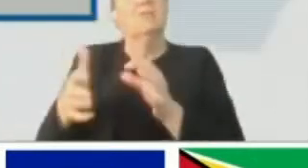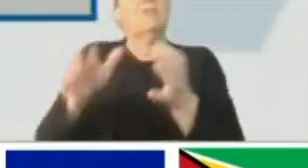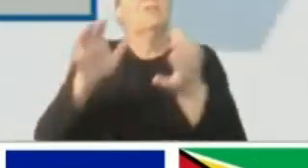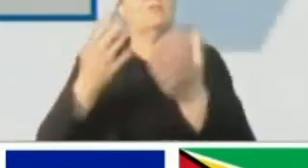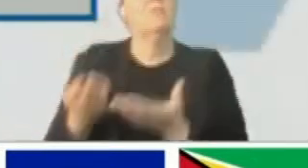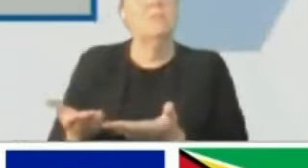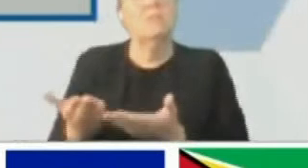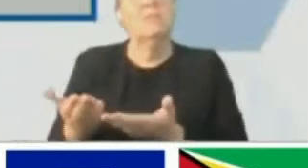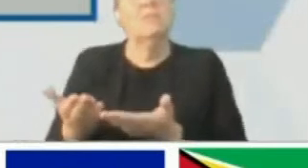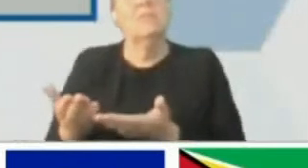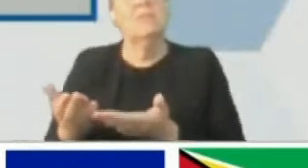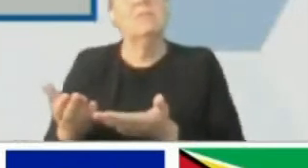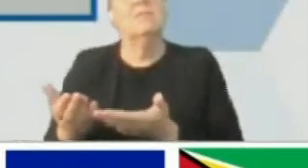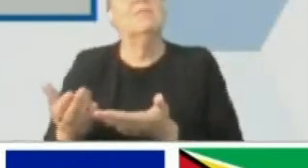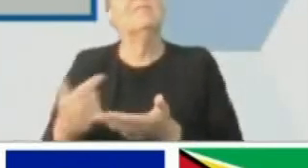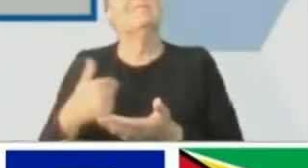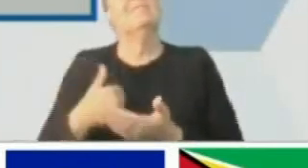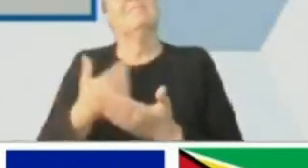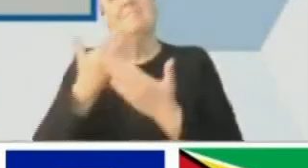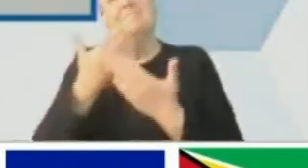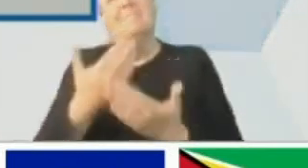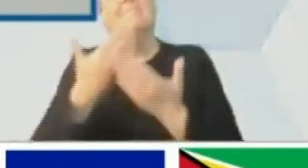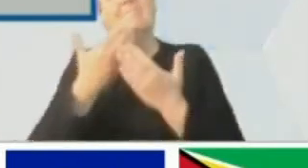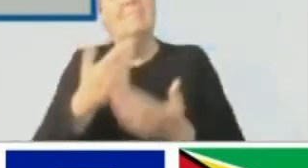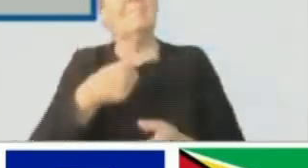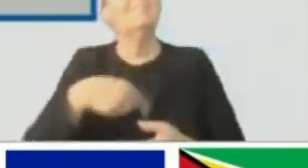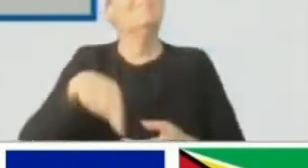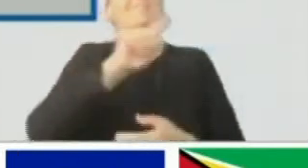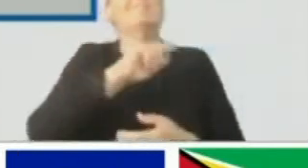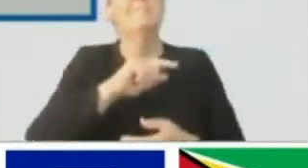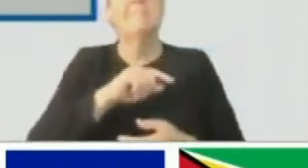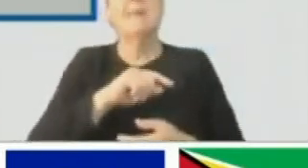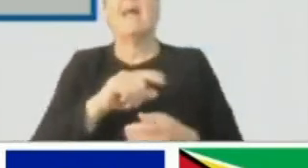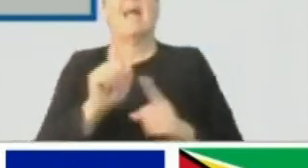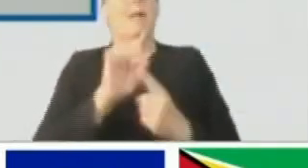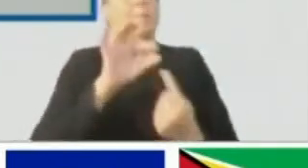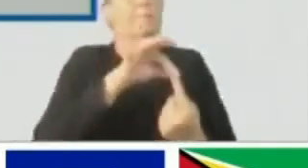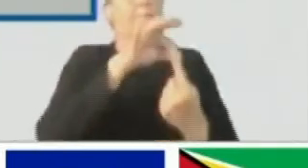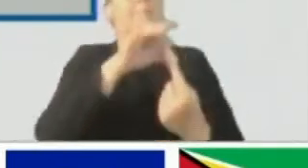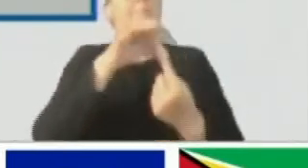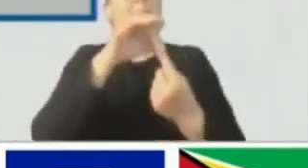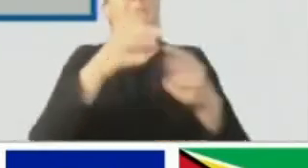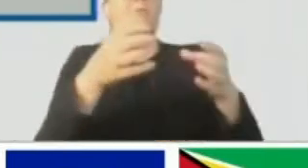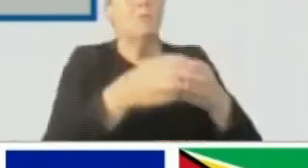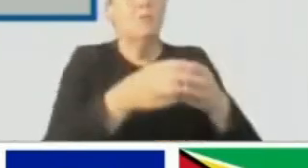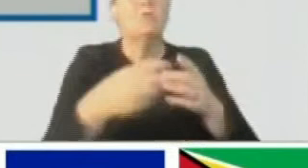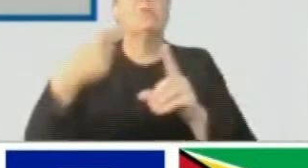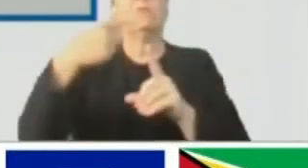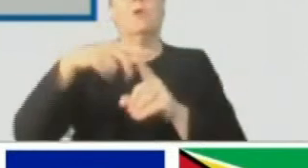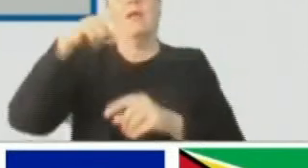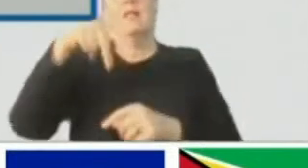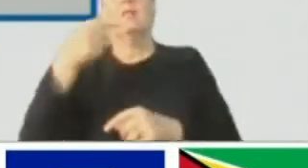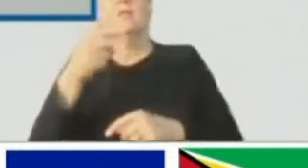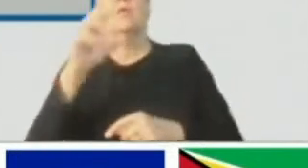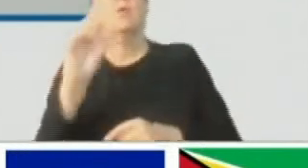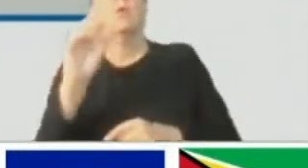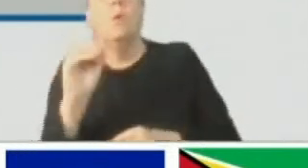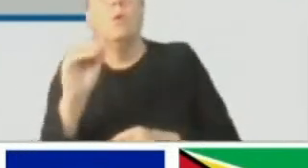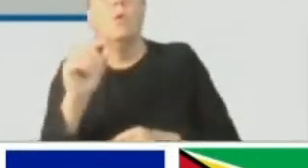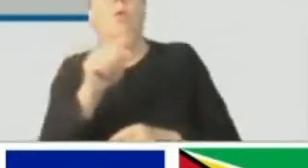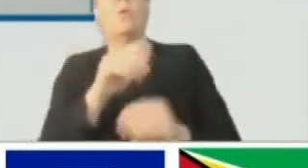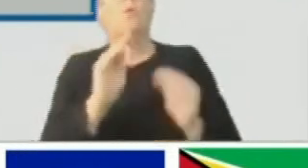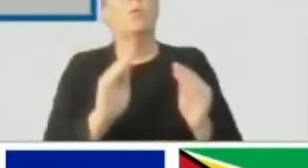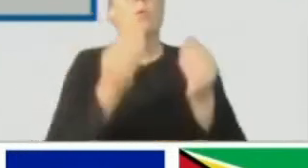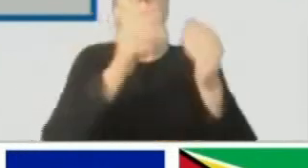will be made by interest groups and non-governmental organizations which represent the young people, the physically challenged,